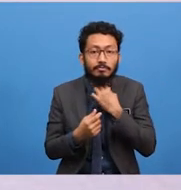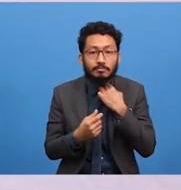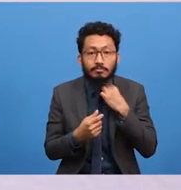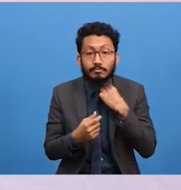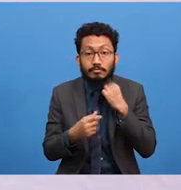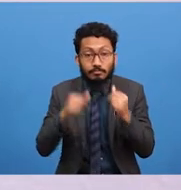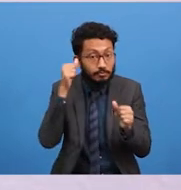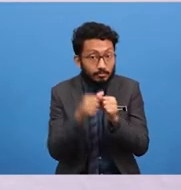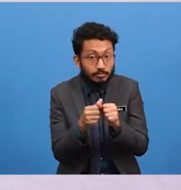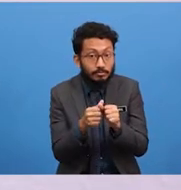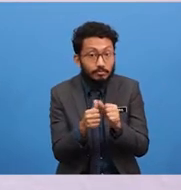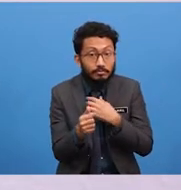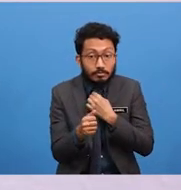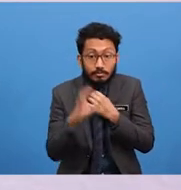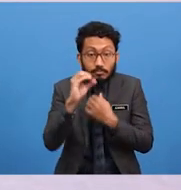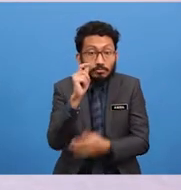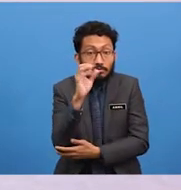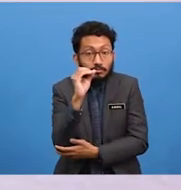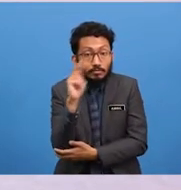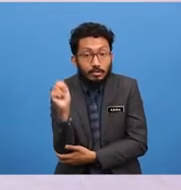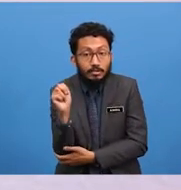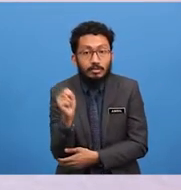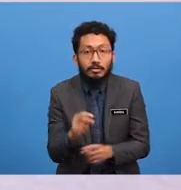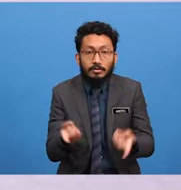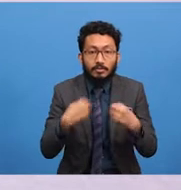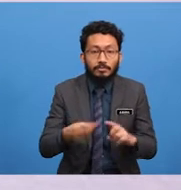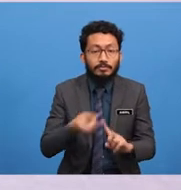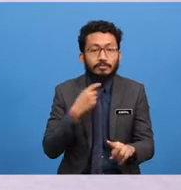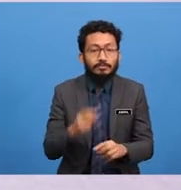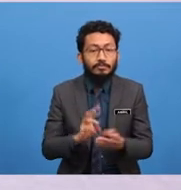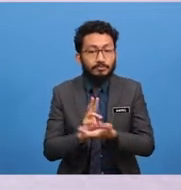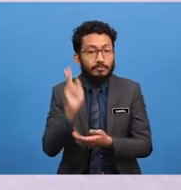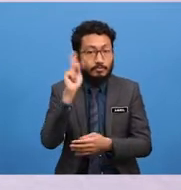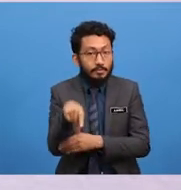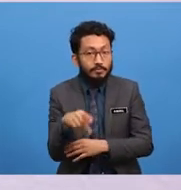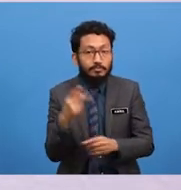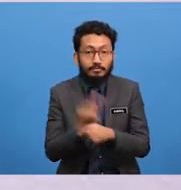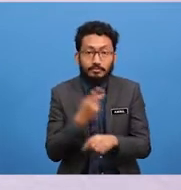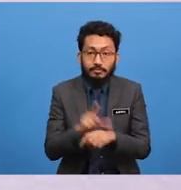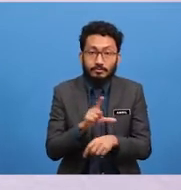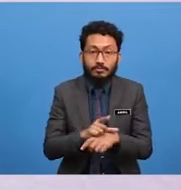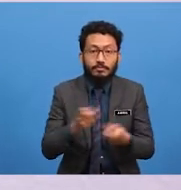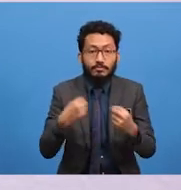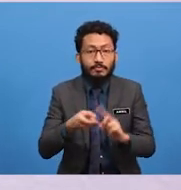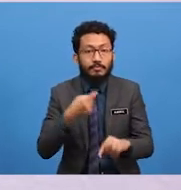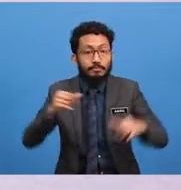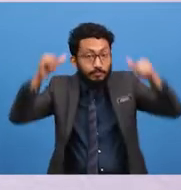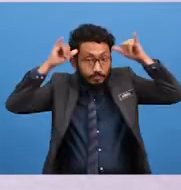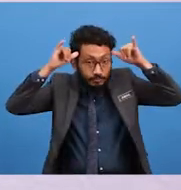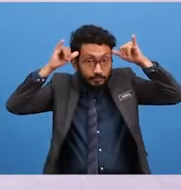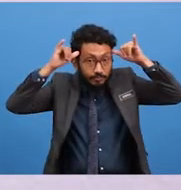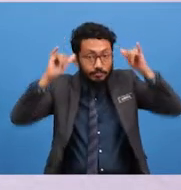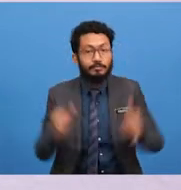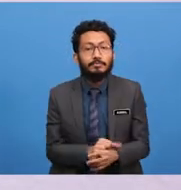Remember, cotton comes from plants, leather comes from cows,